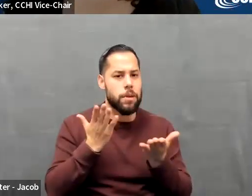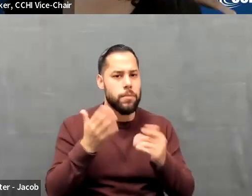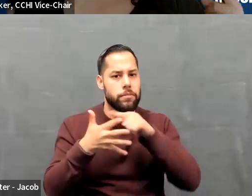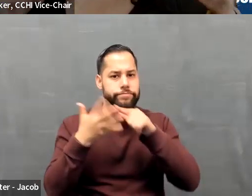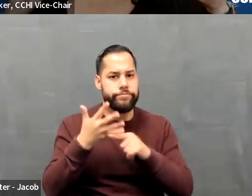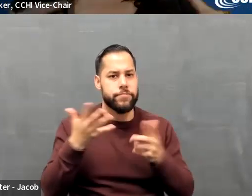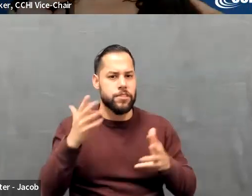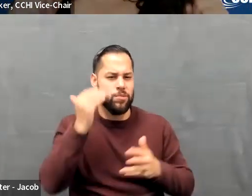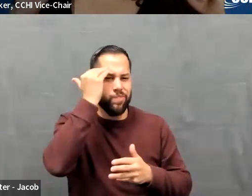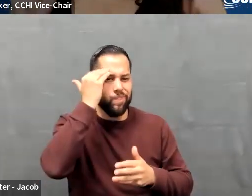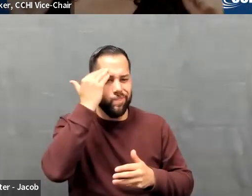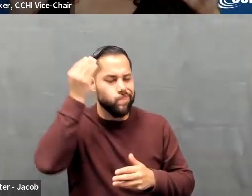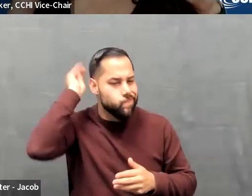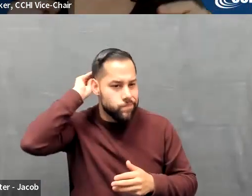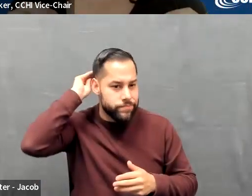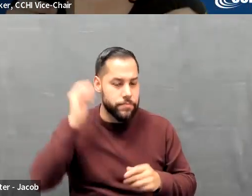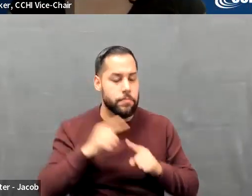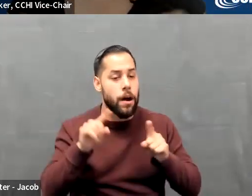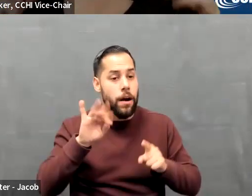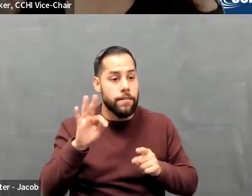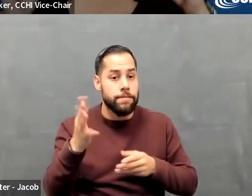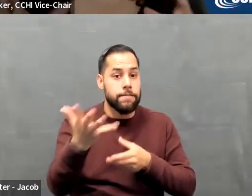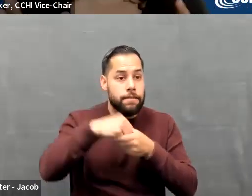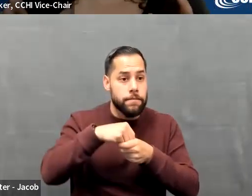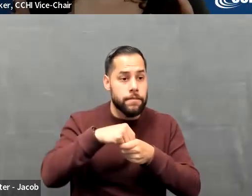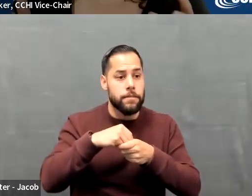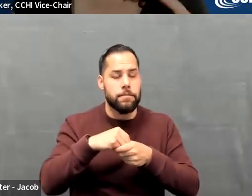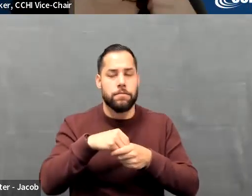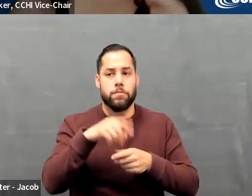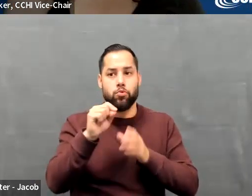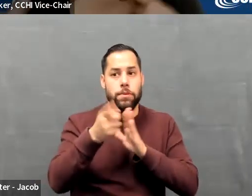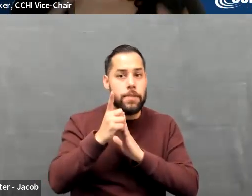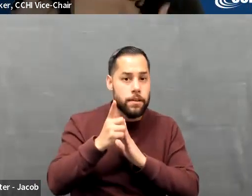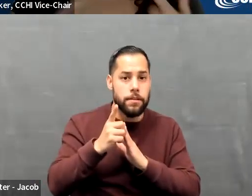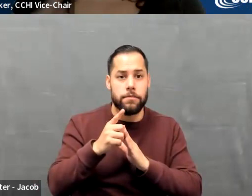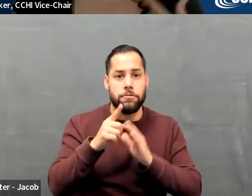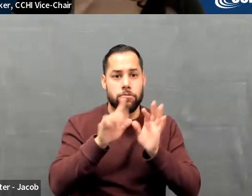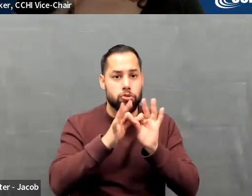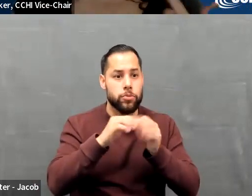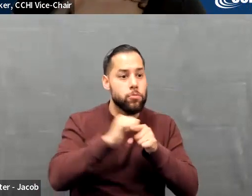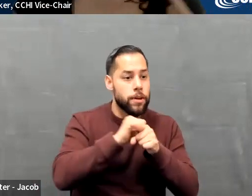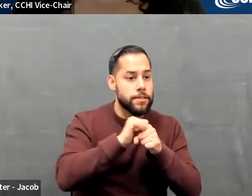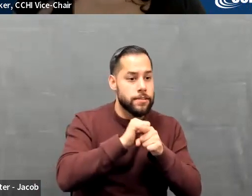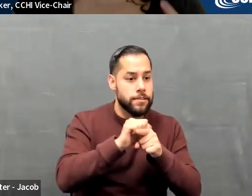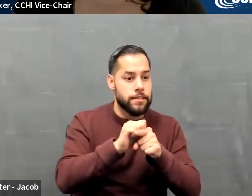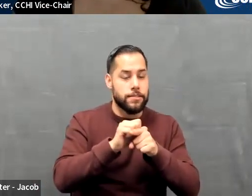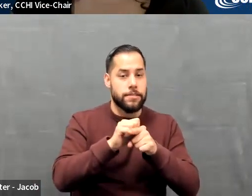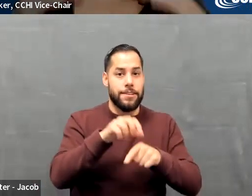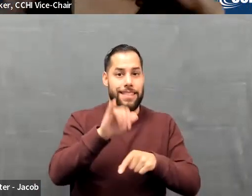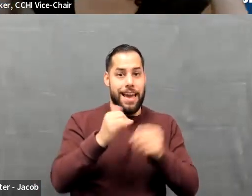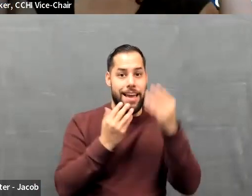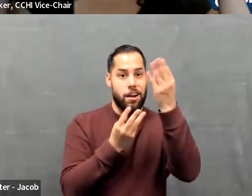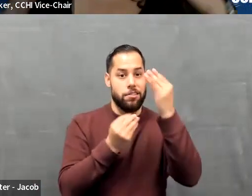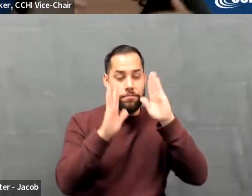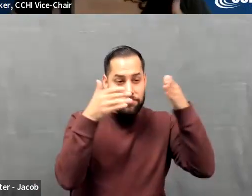know. But if you then include 20 minutes of interpreting practice on that content,